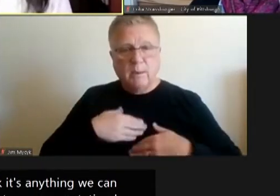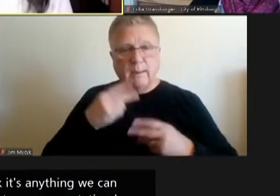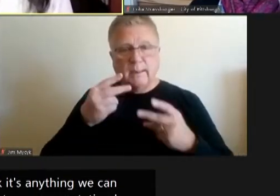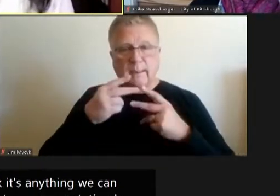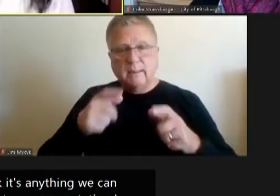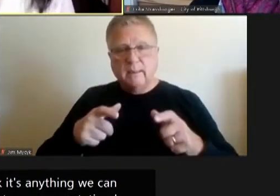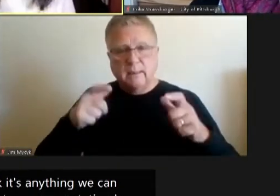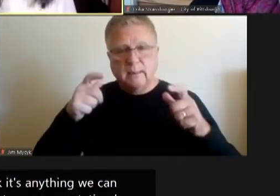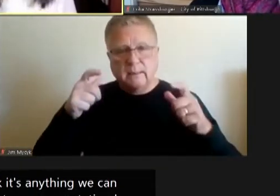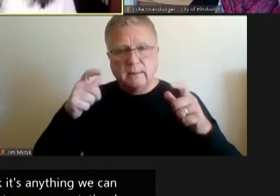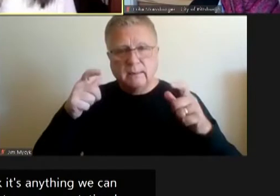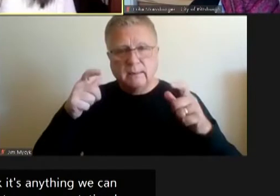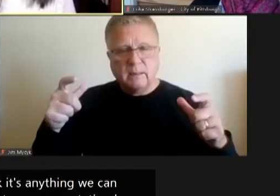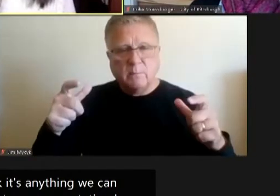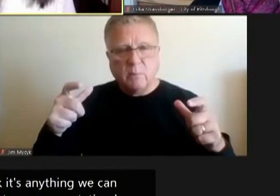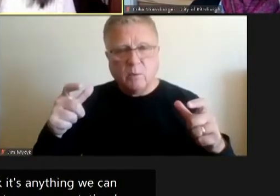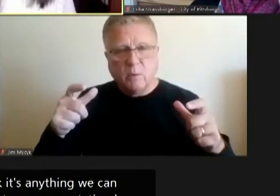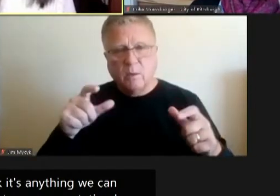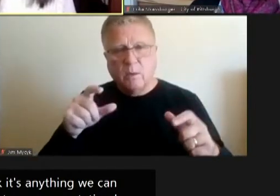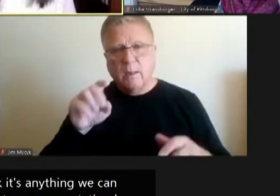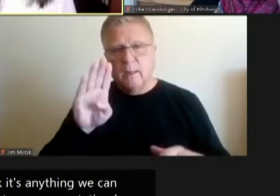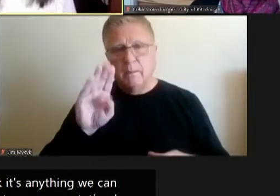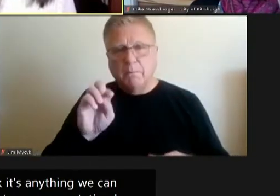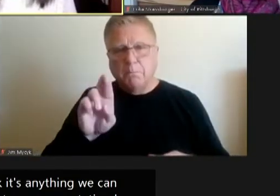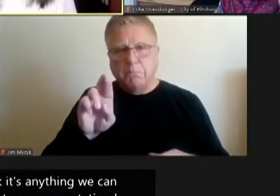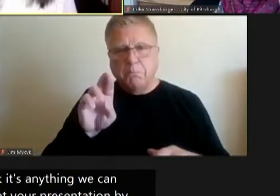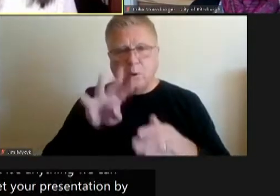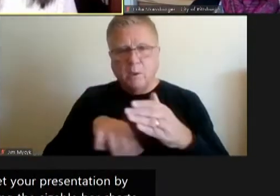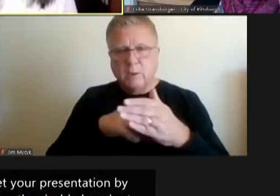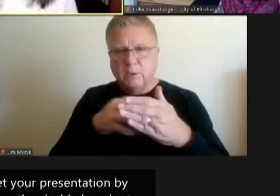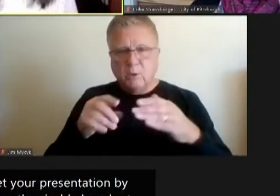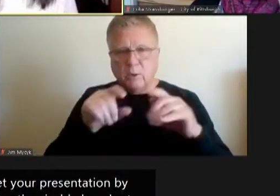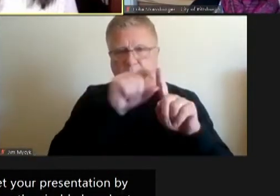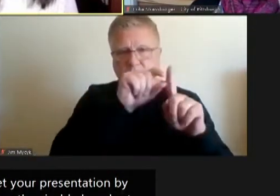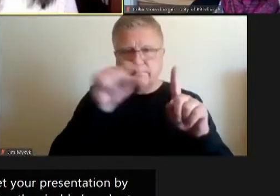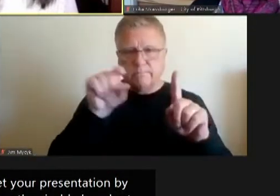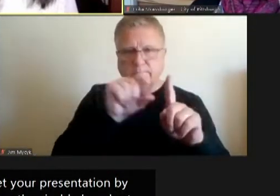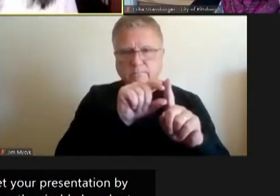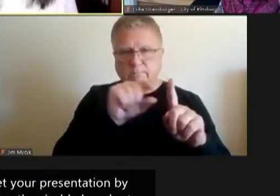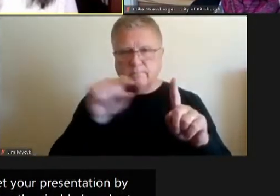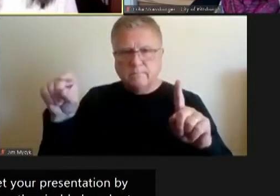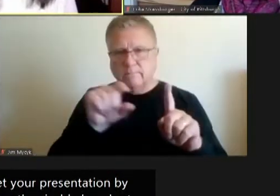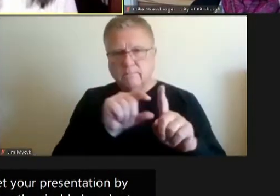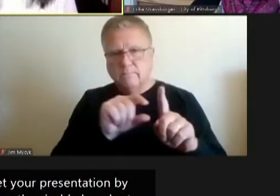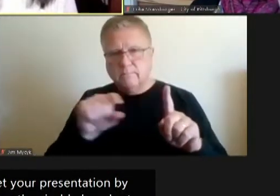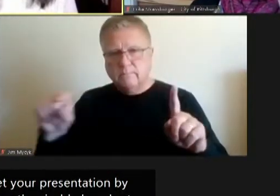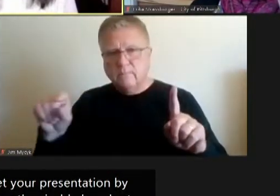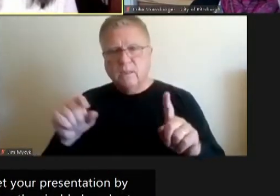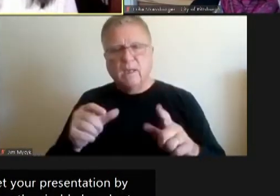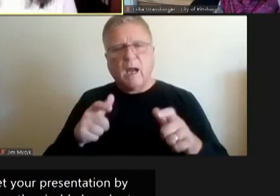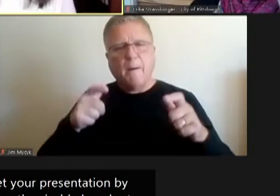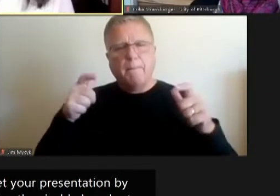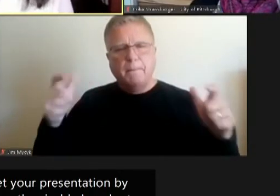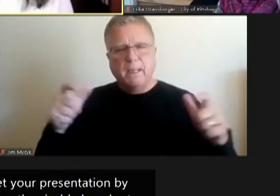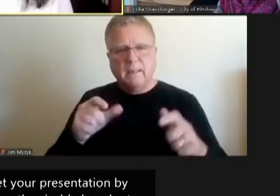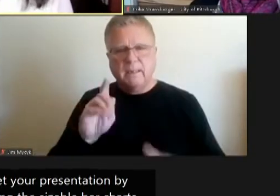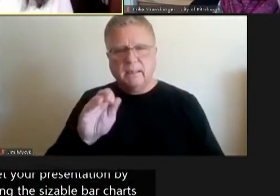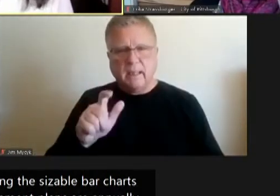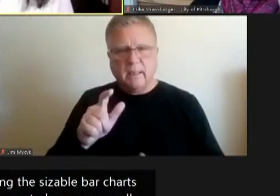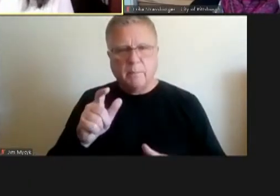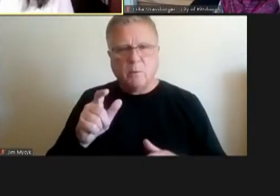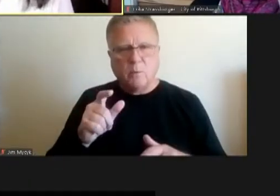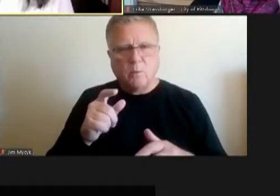sizable bar charts of how big the capital improvement plans are annually. And